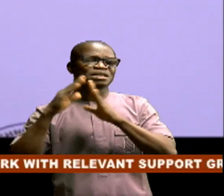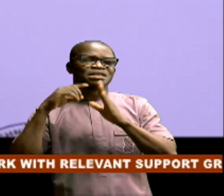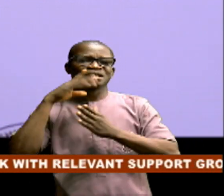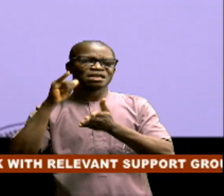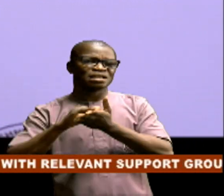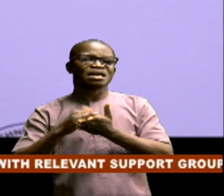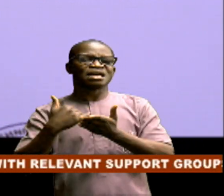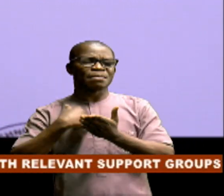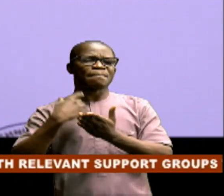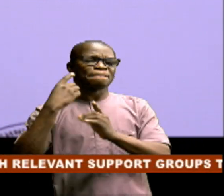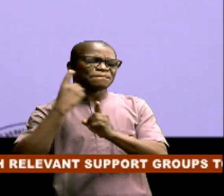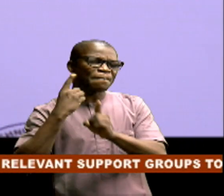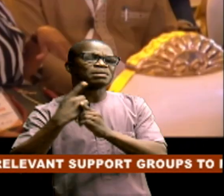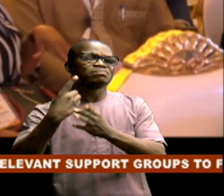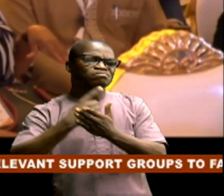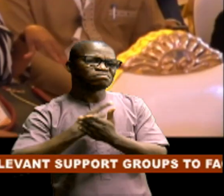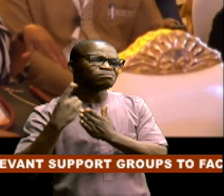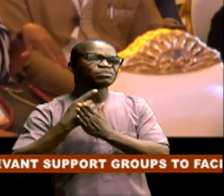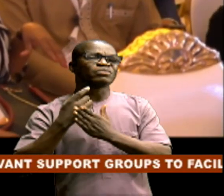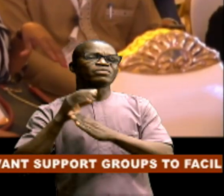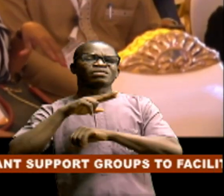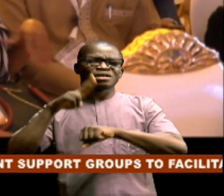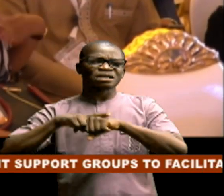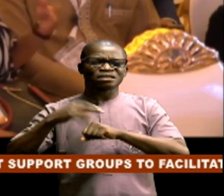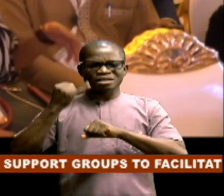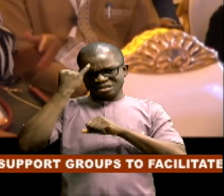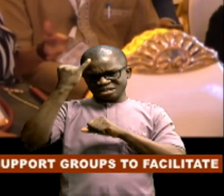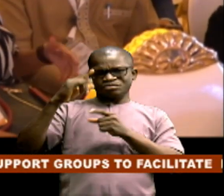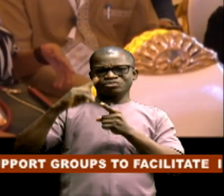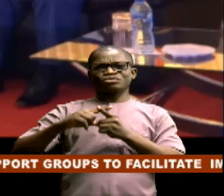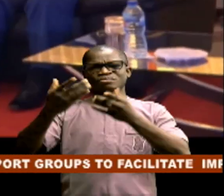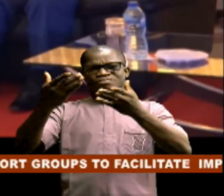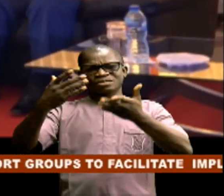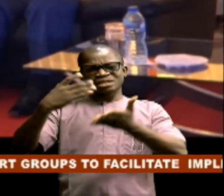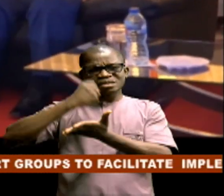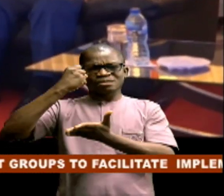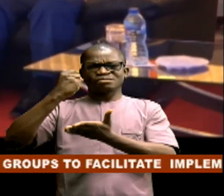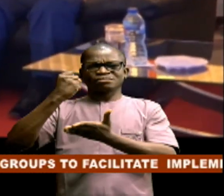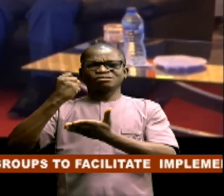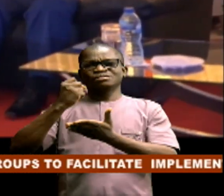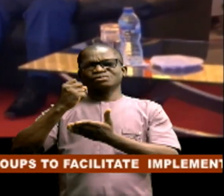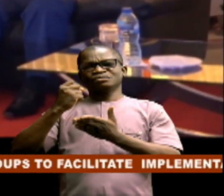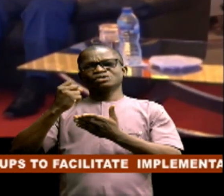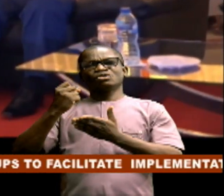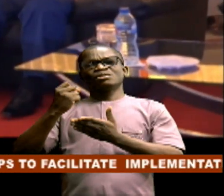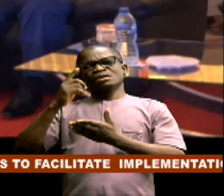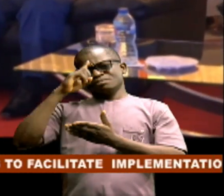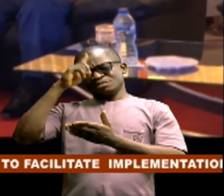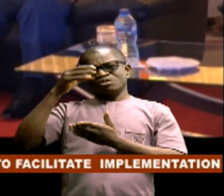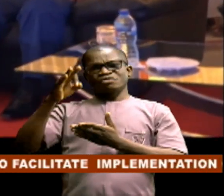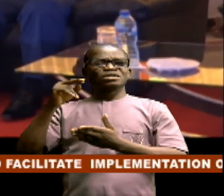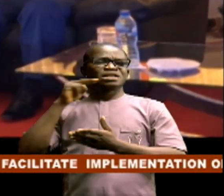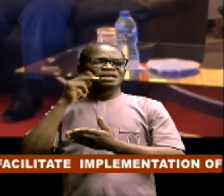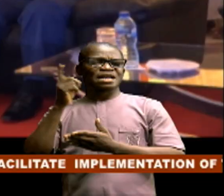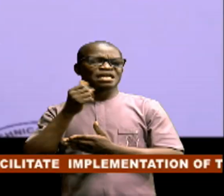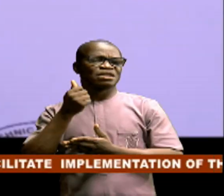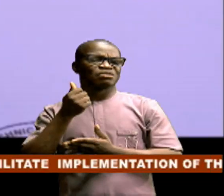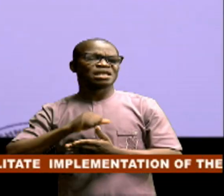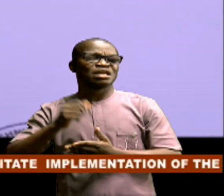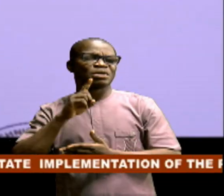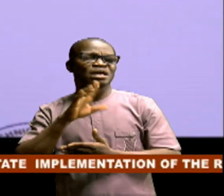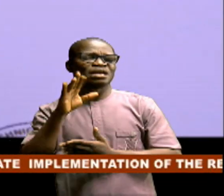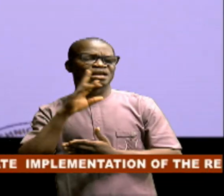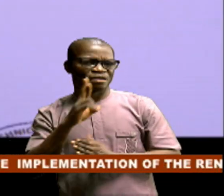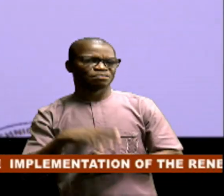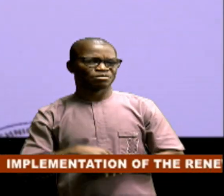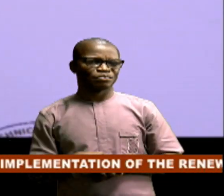a deliberate foreign and national initiatives to harness the potential of Nigerians wherever they are, and will continue to do so. It is